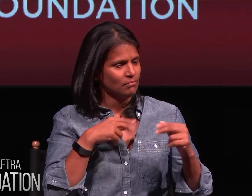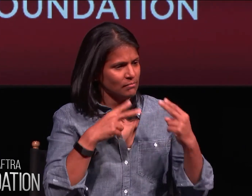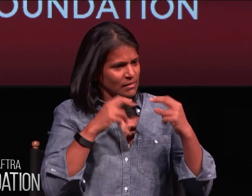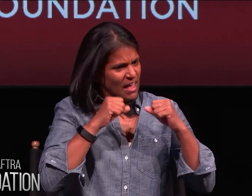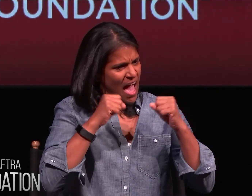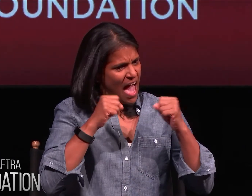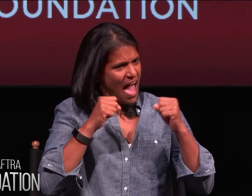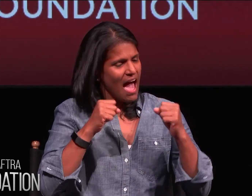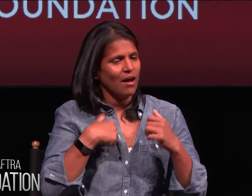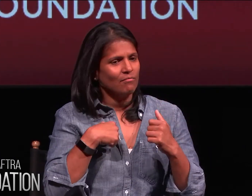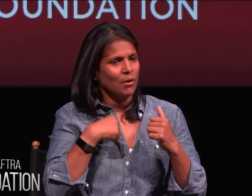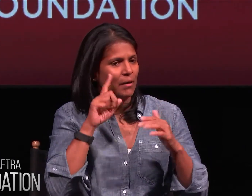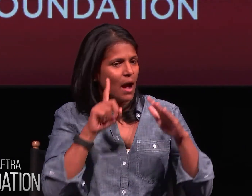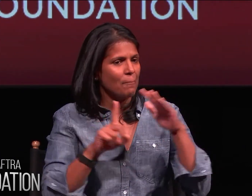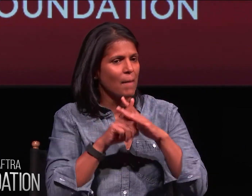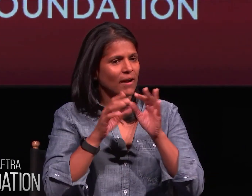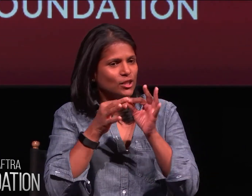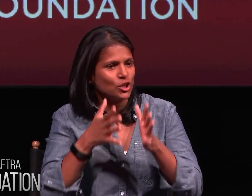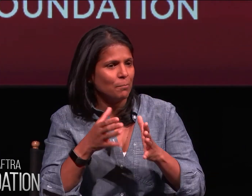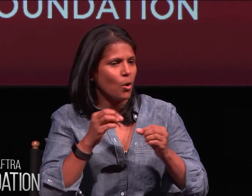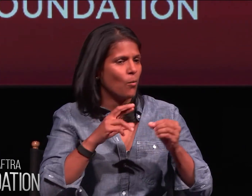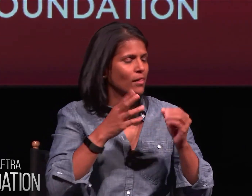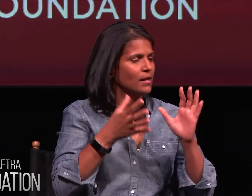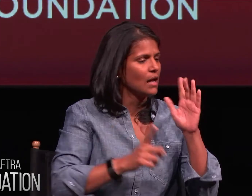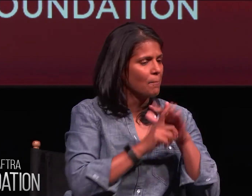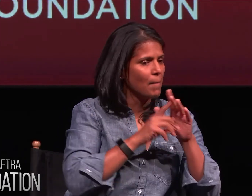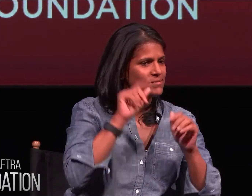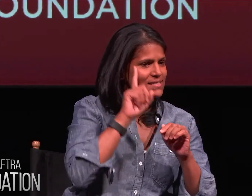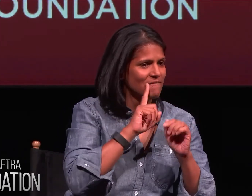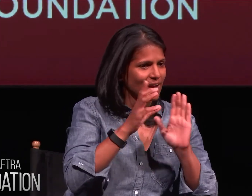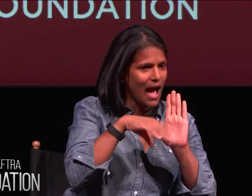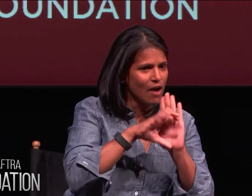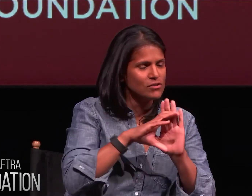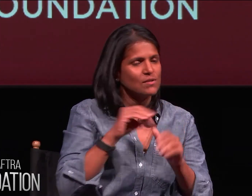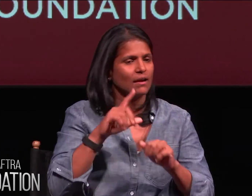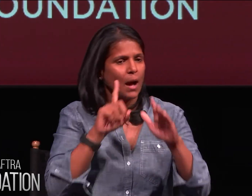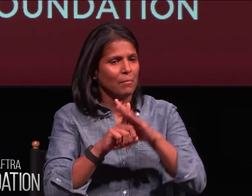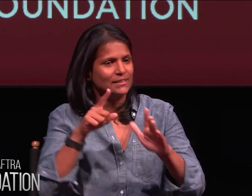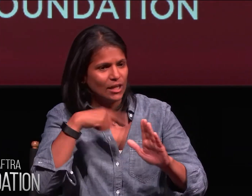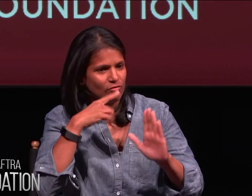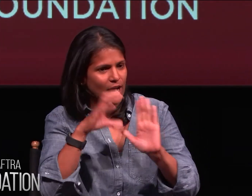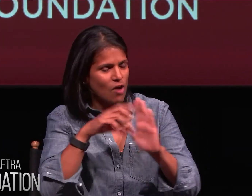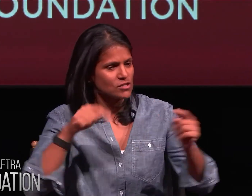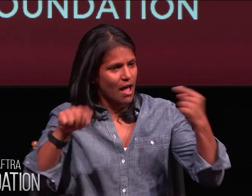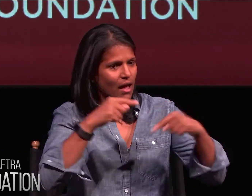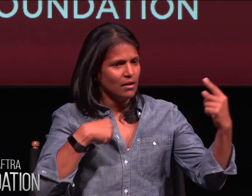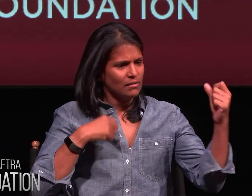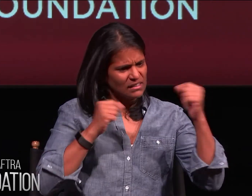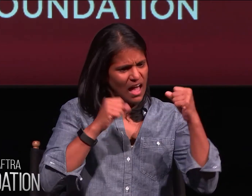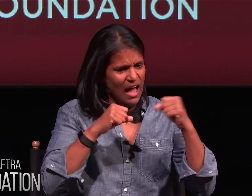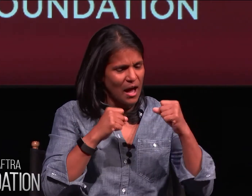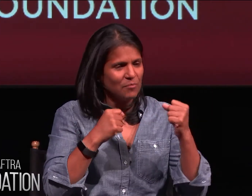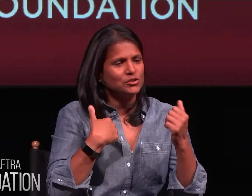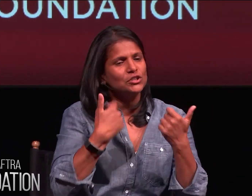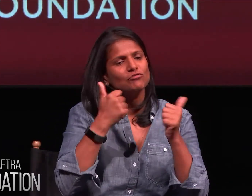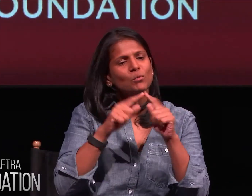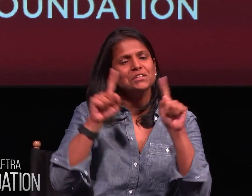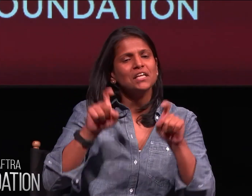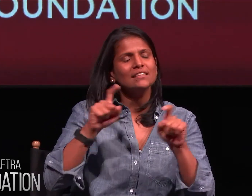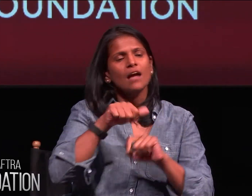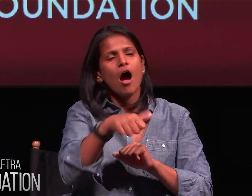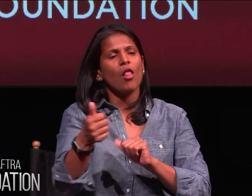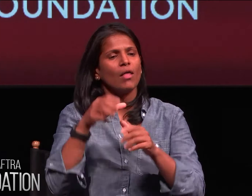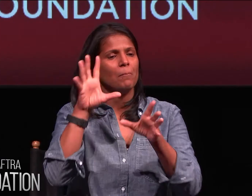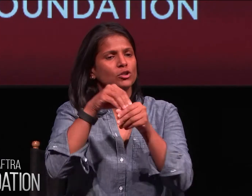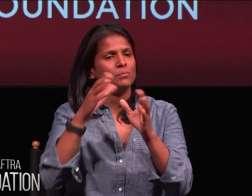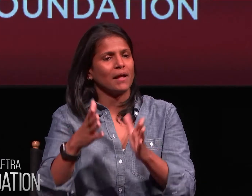a story for YouTube? And we decided to look at a series that would entail an interpreter and